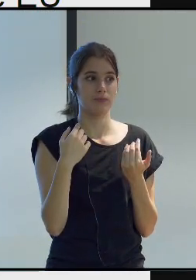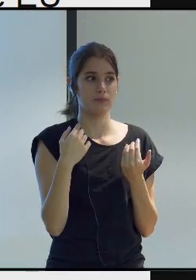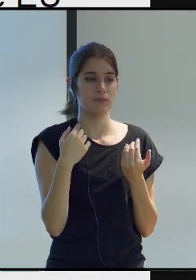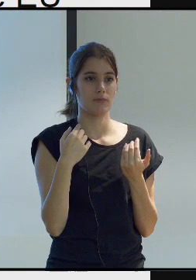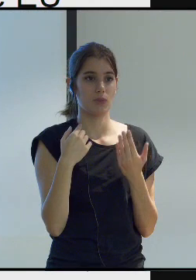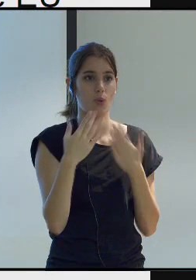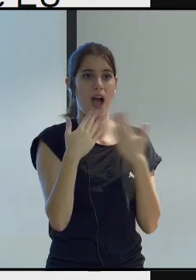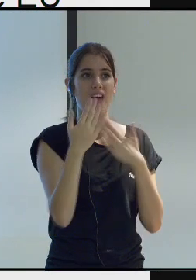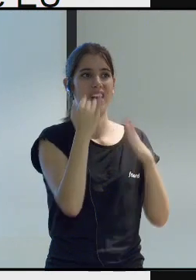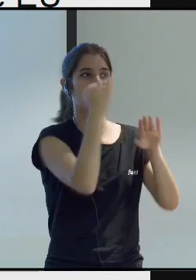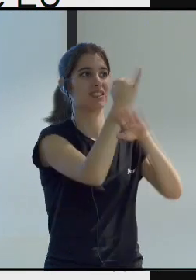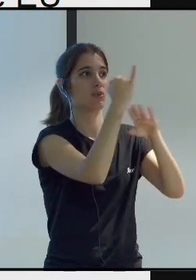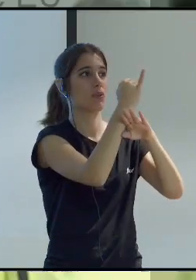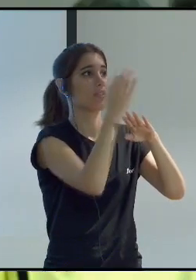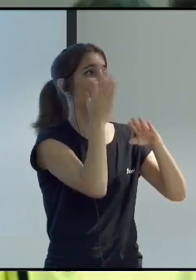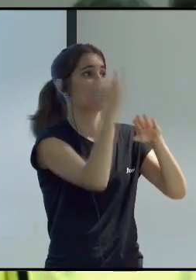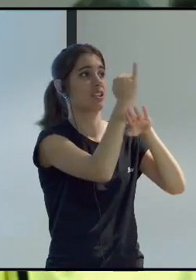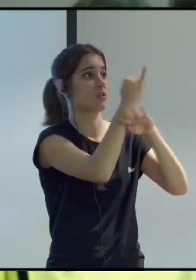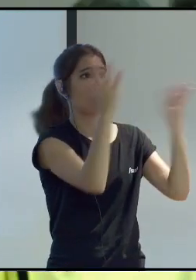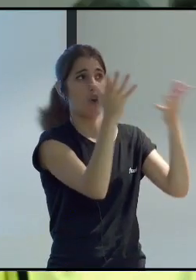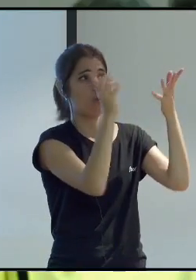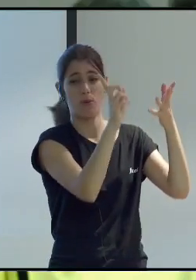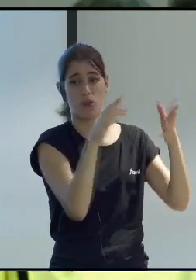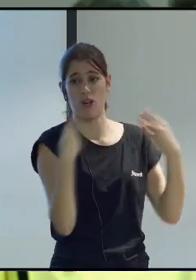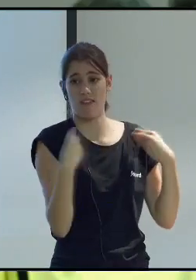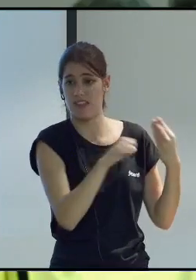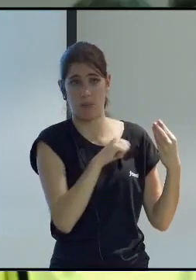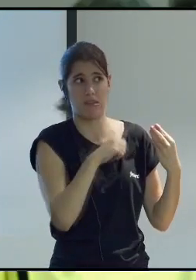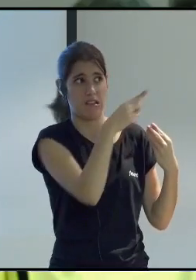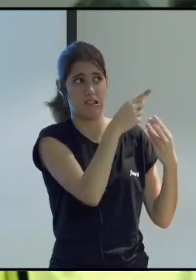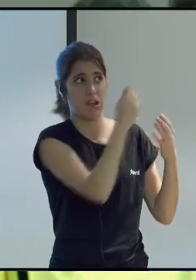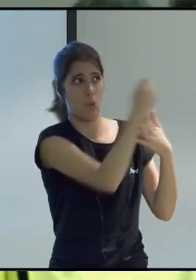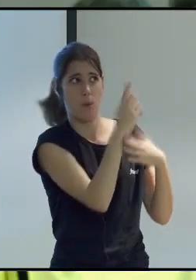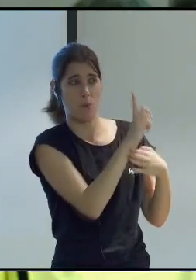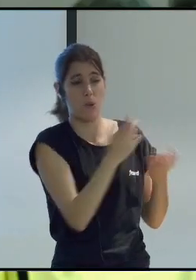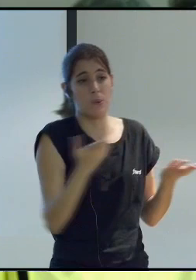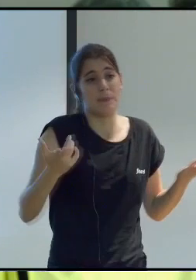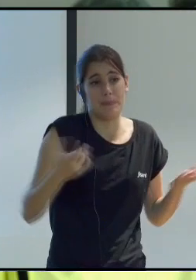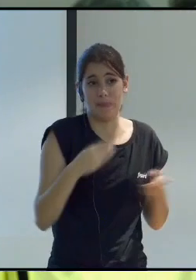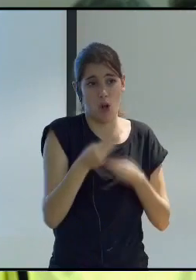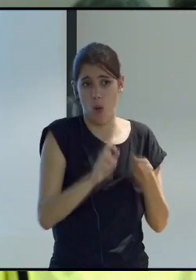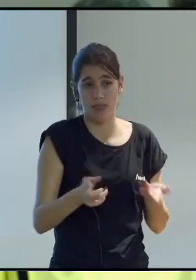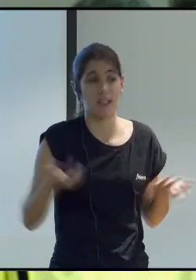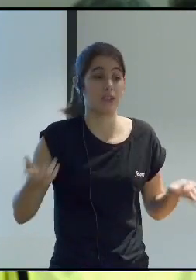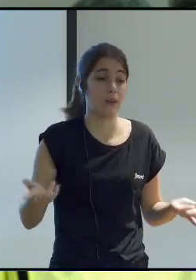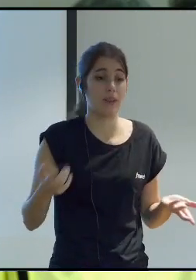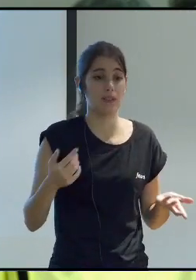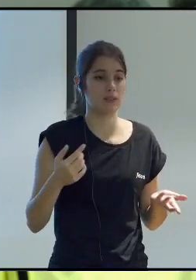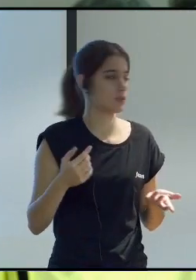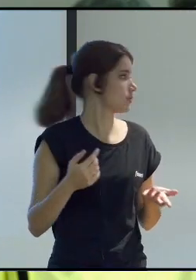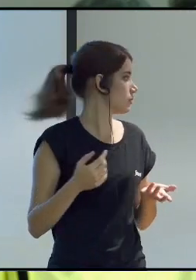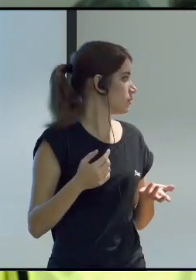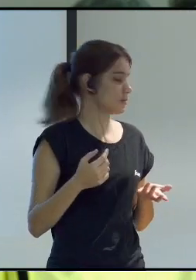it's supposed to do. So we try to advocacy with them and to write letters. We also try to see how we